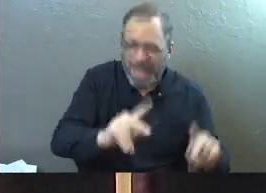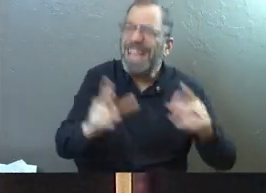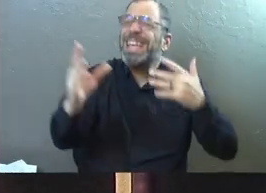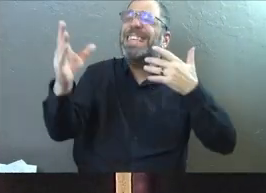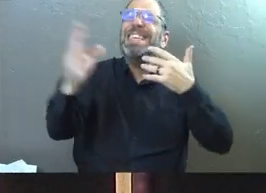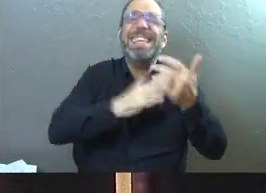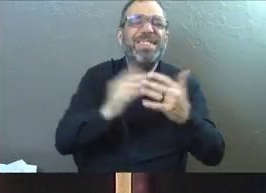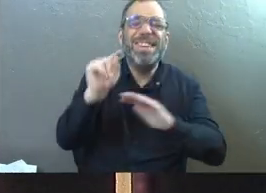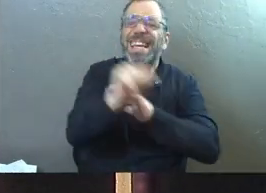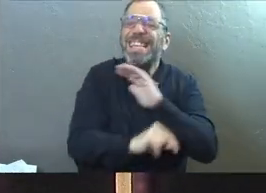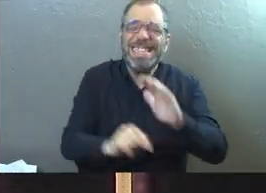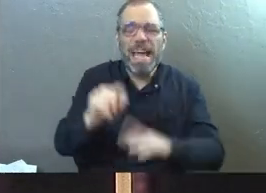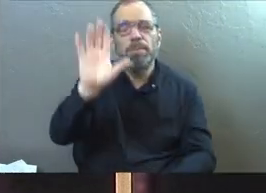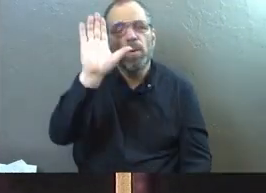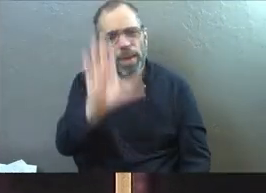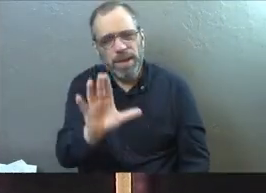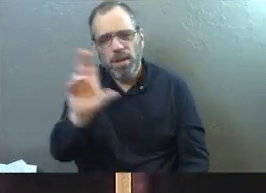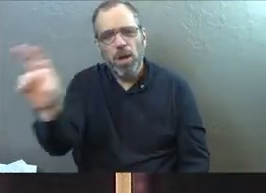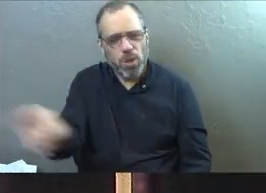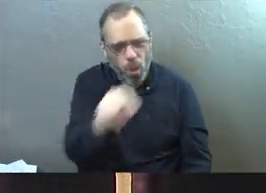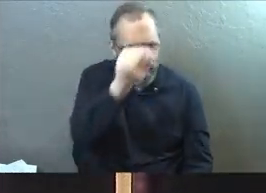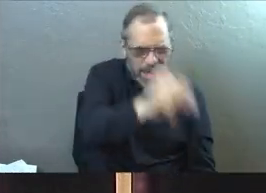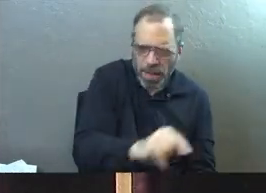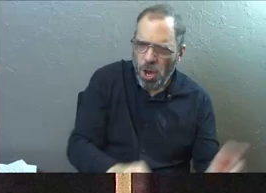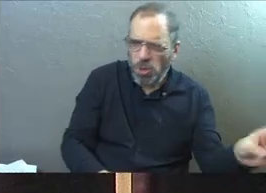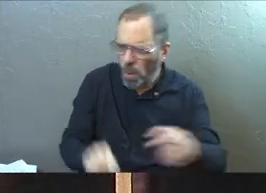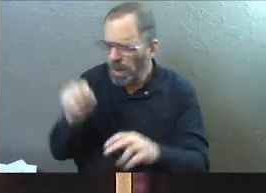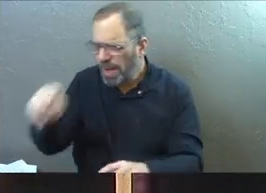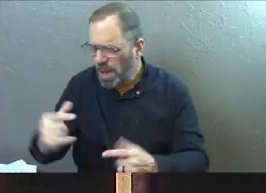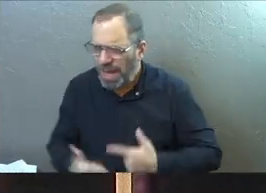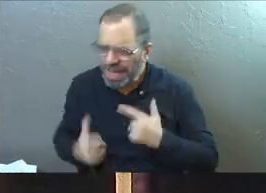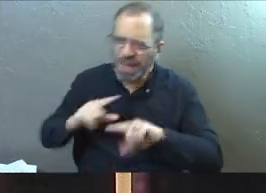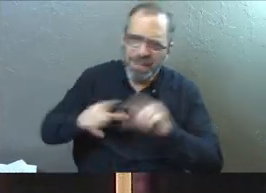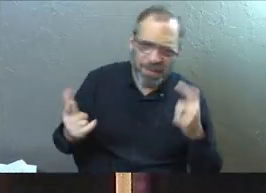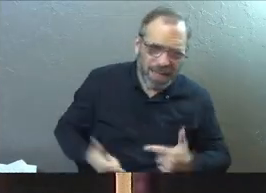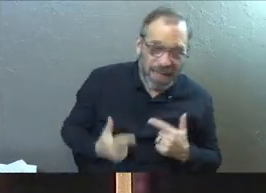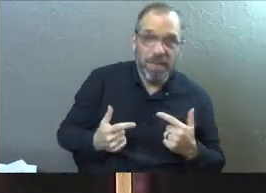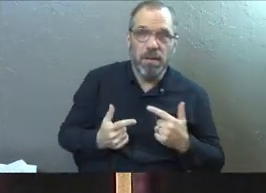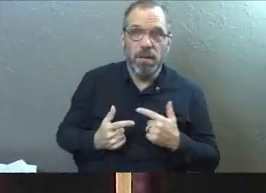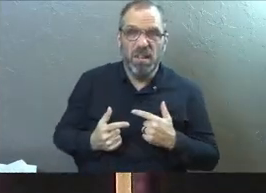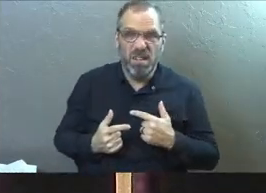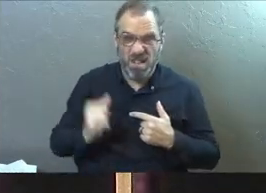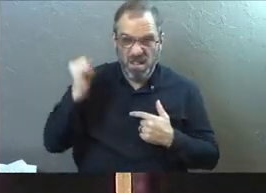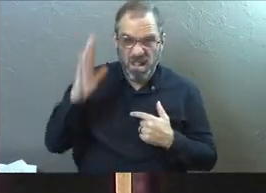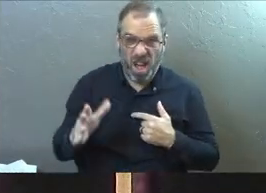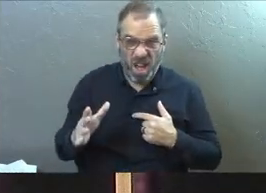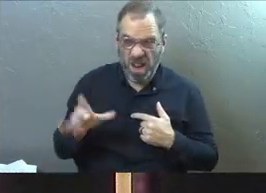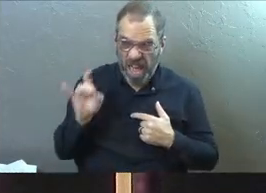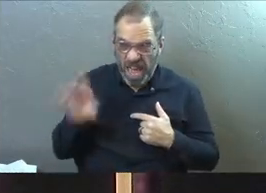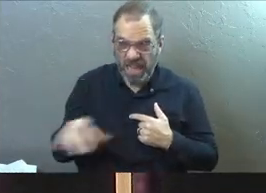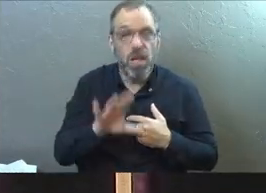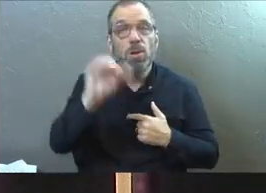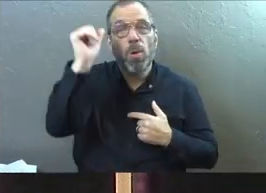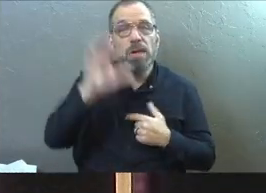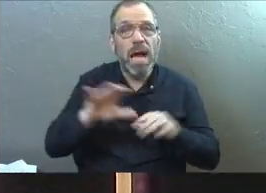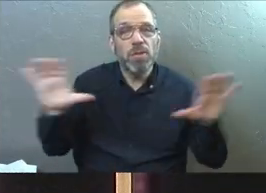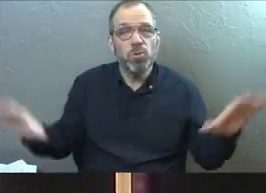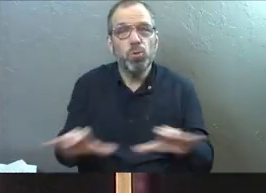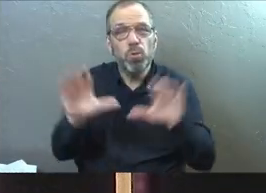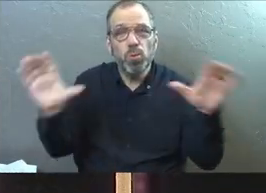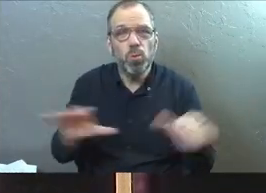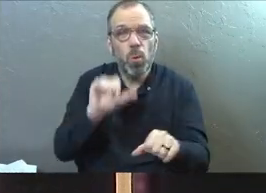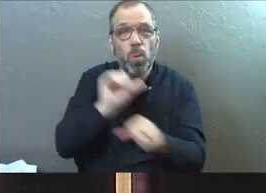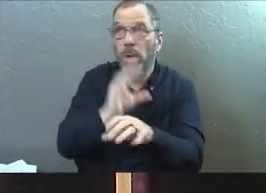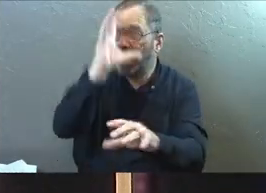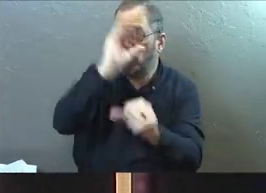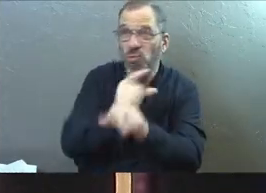Even if in a season, God's like, this is where you need to be. This is your people. And these people, maybe you're living a different life than you. Does that mean that God doesn't love those people? No, but God's doing something here and